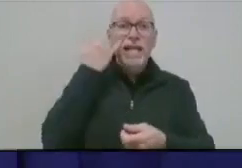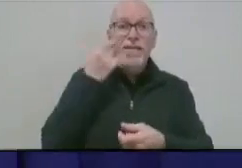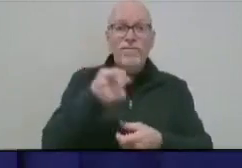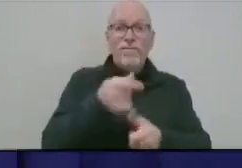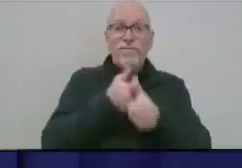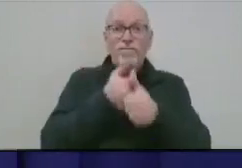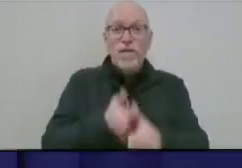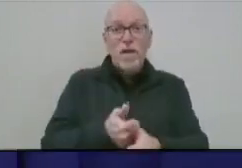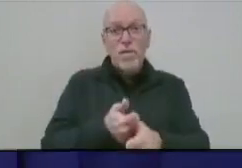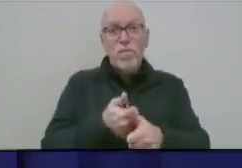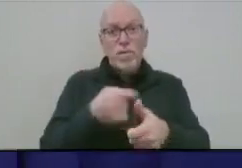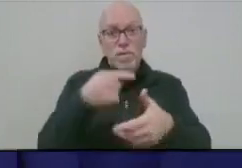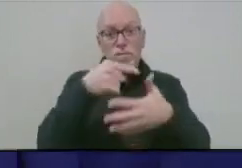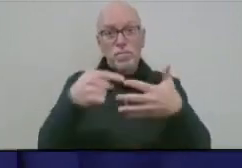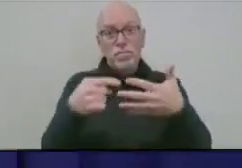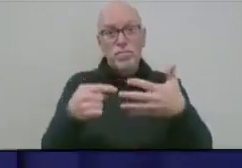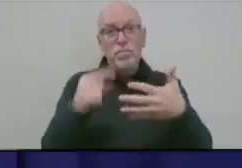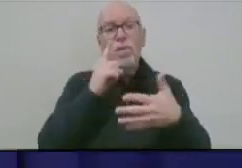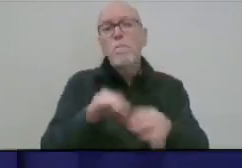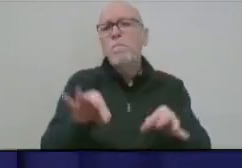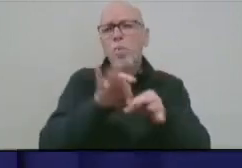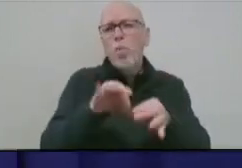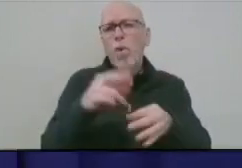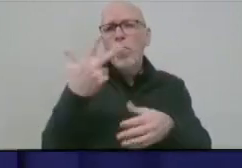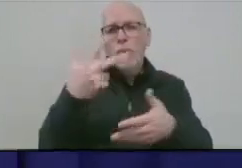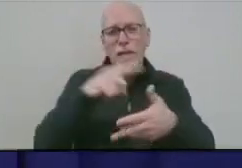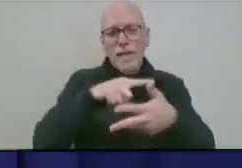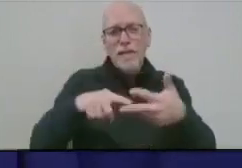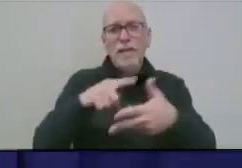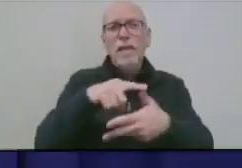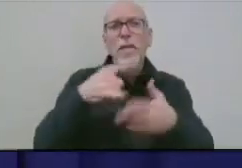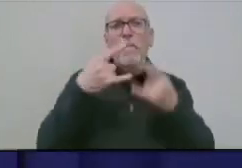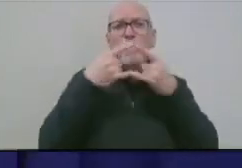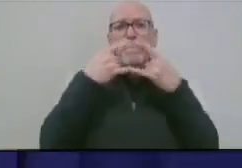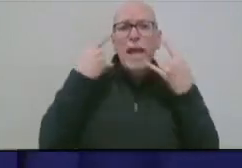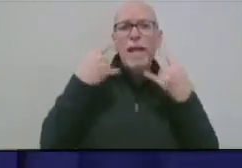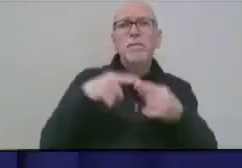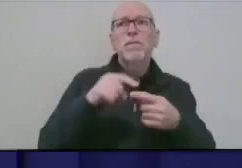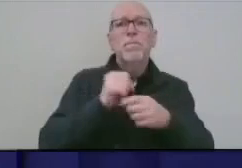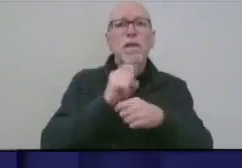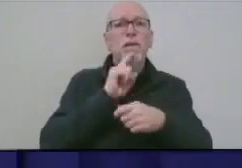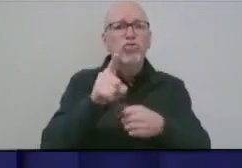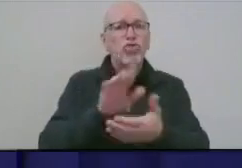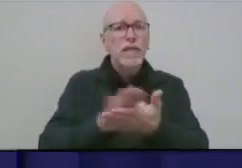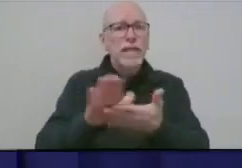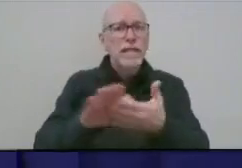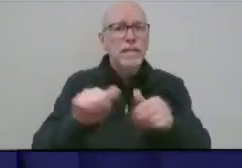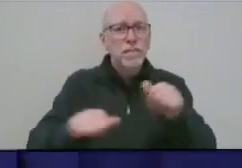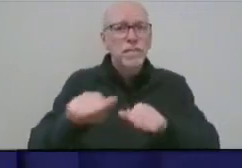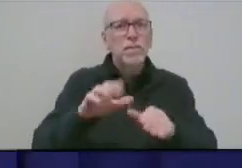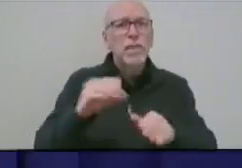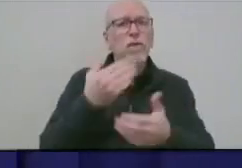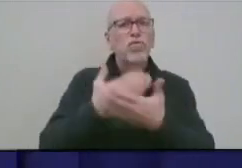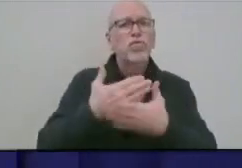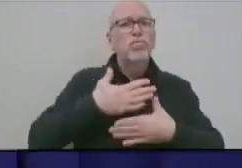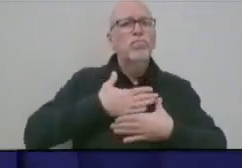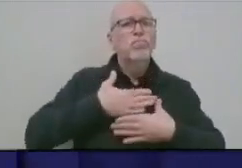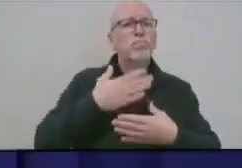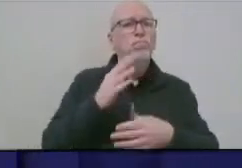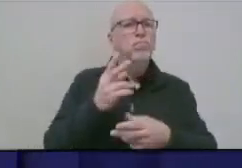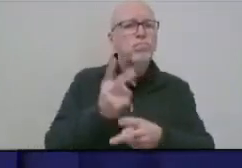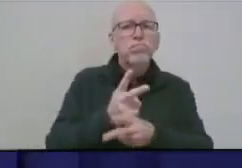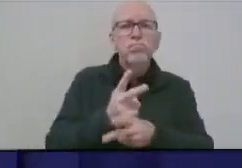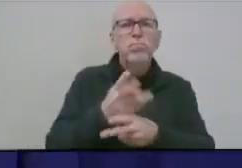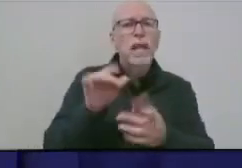following those three important ones, that masking, making sure that you are cleansing and doing good respiratory etiquette and doing the